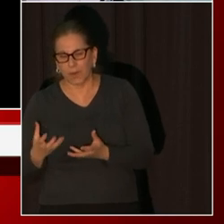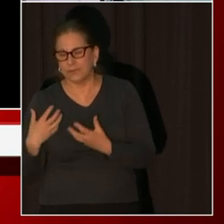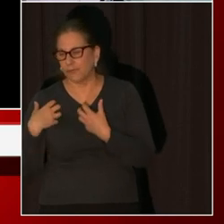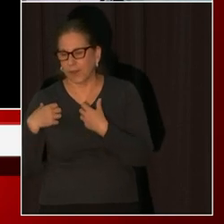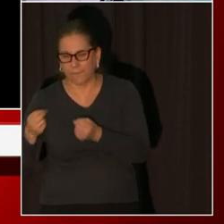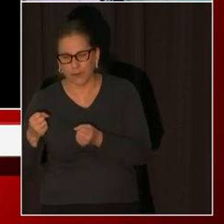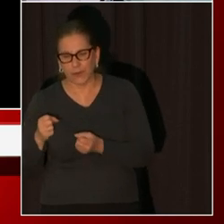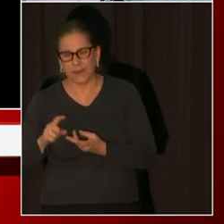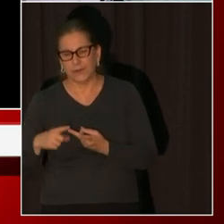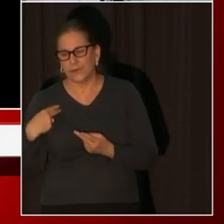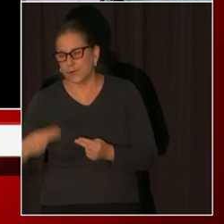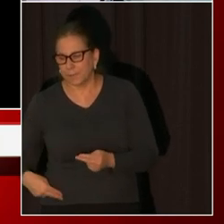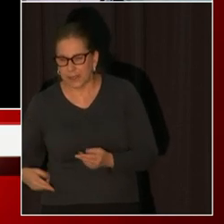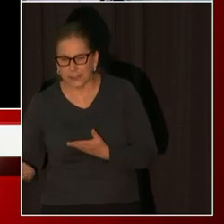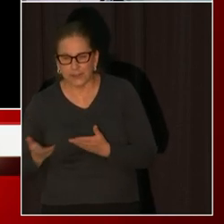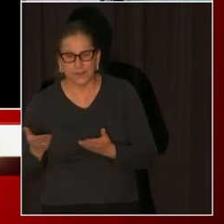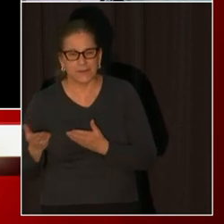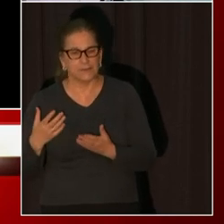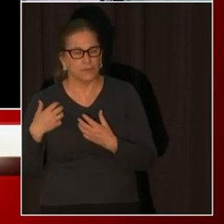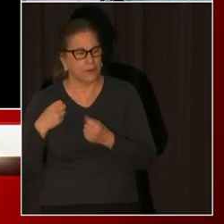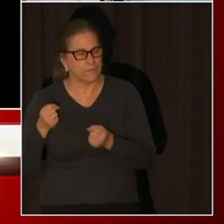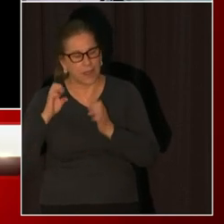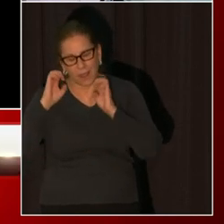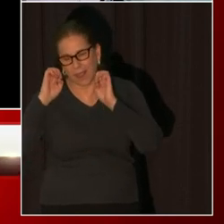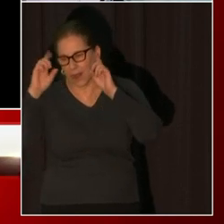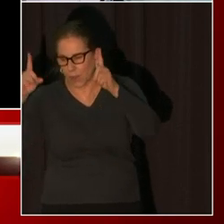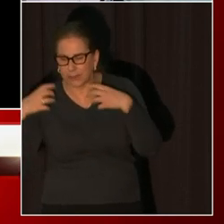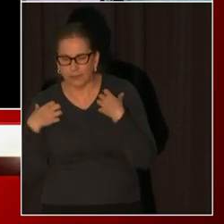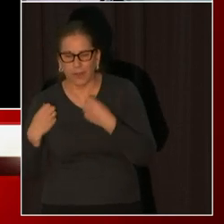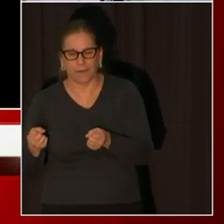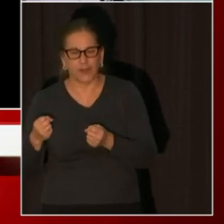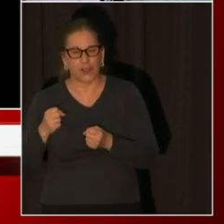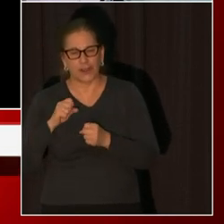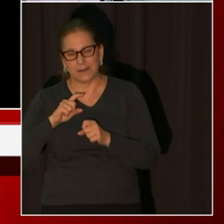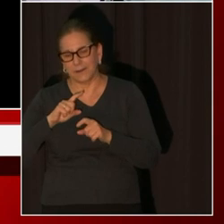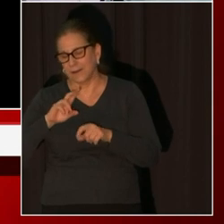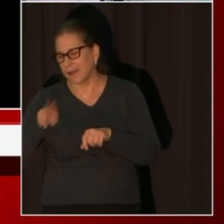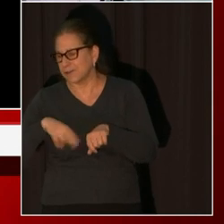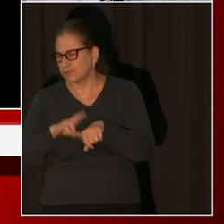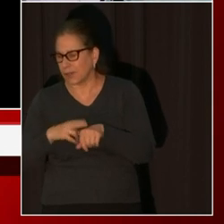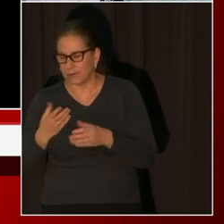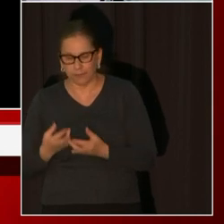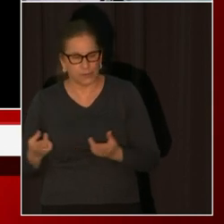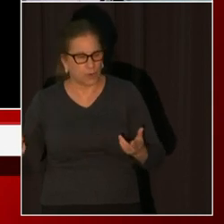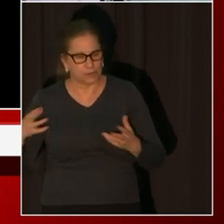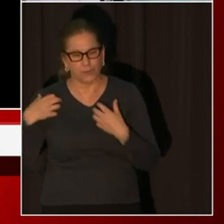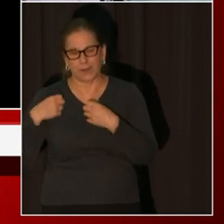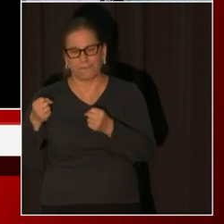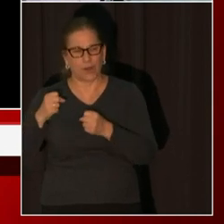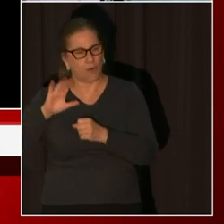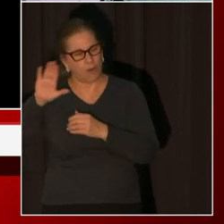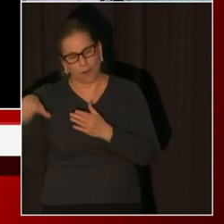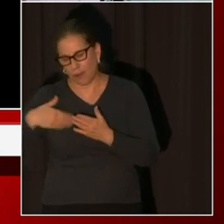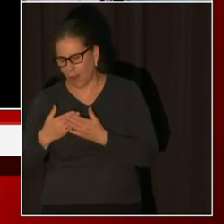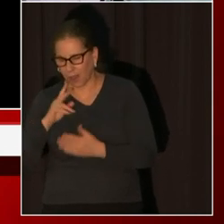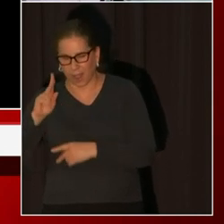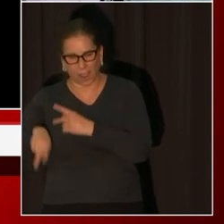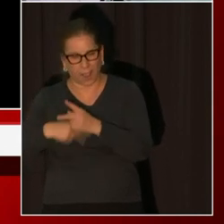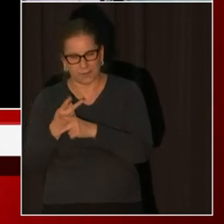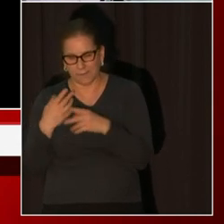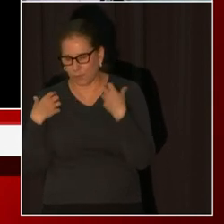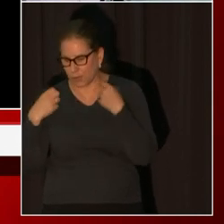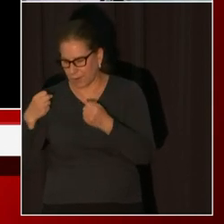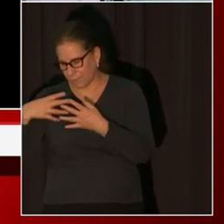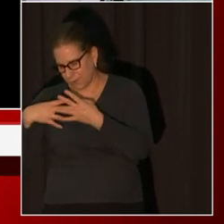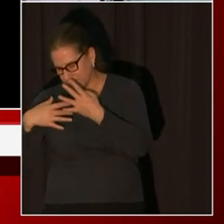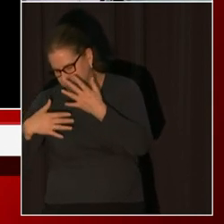recovery, education recovery, cultural and natural resources recovery, and more. At this point, the district government